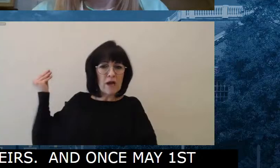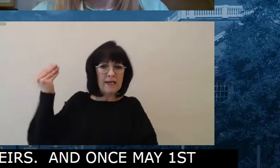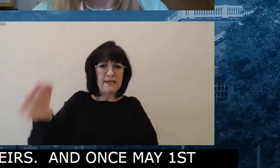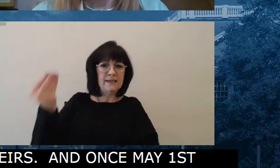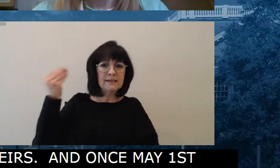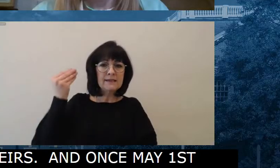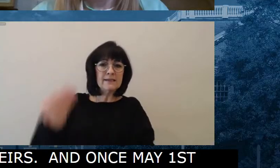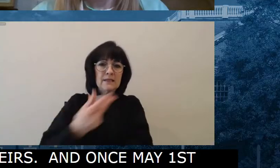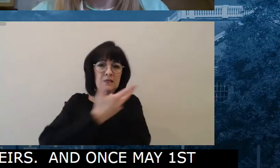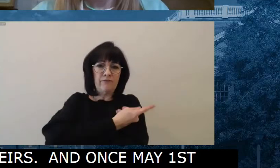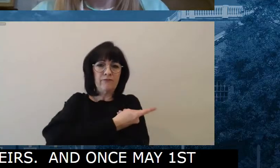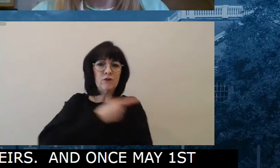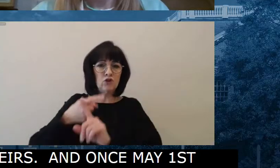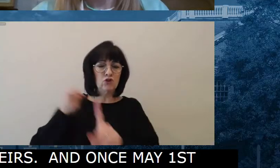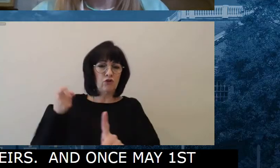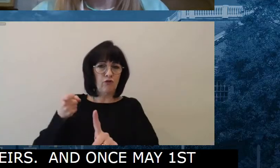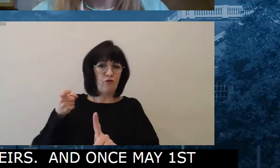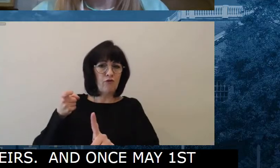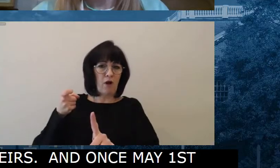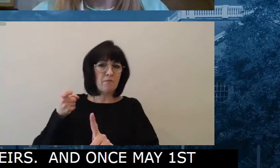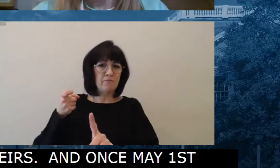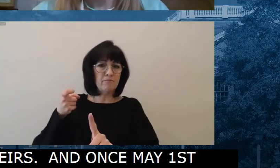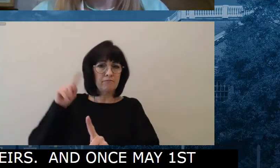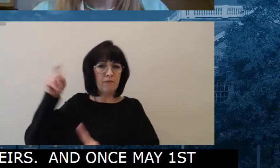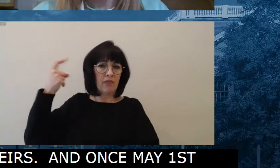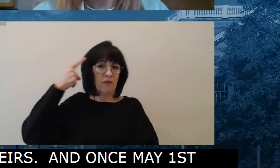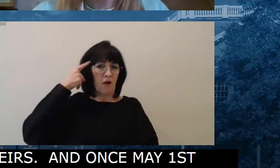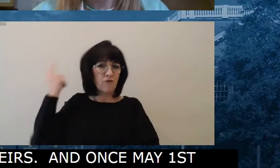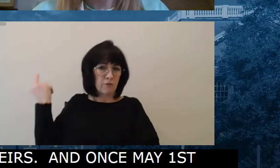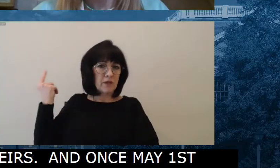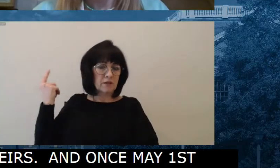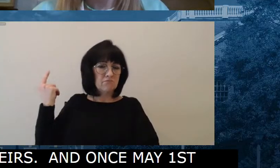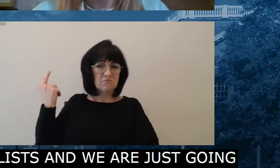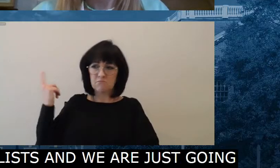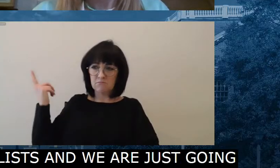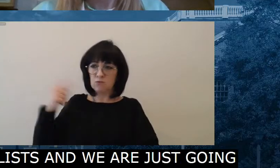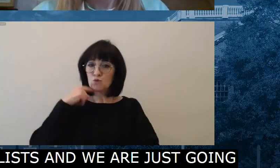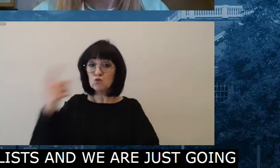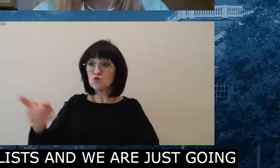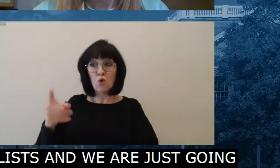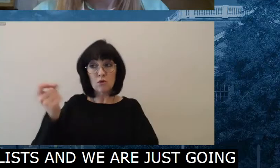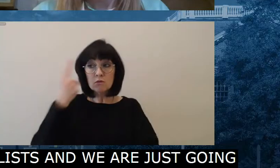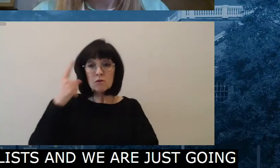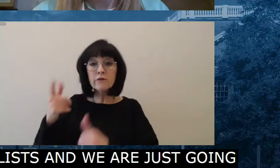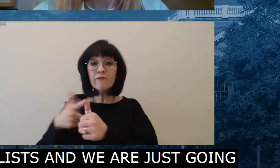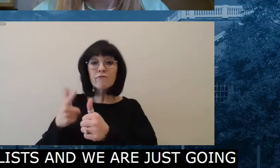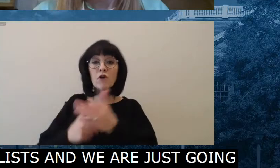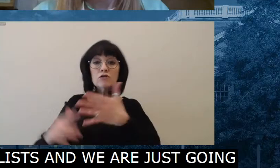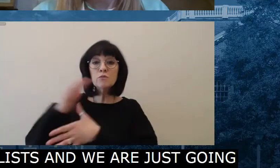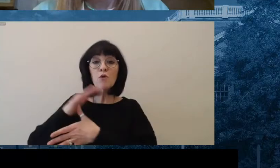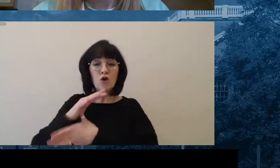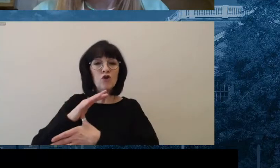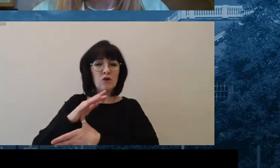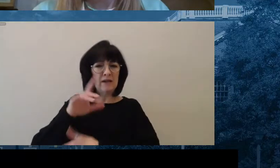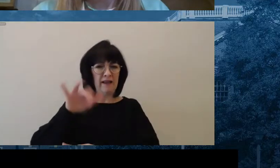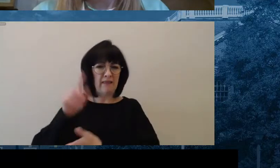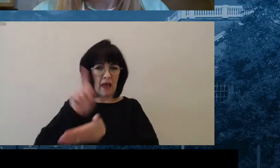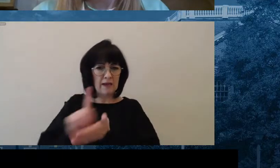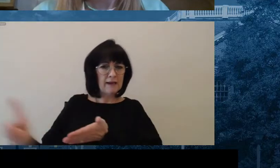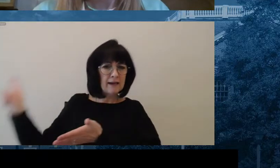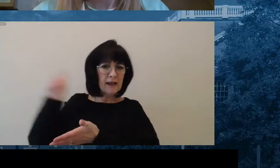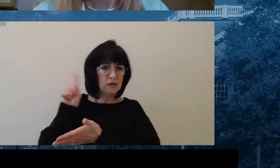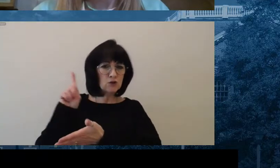directives to prioritize educators, school personnel between whenever that was, a week or so